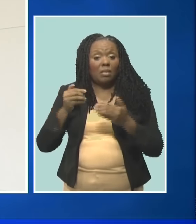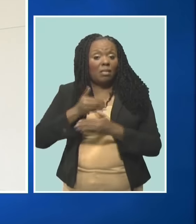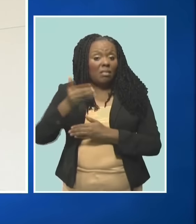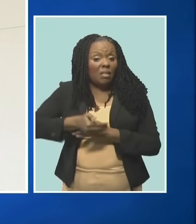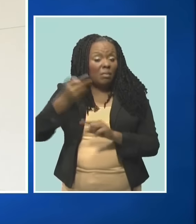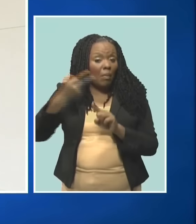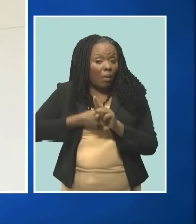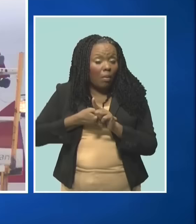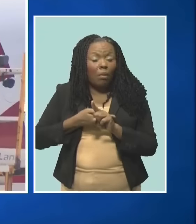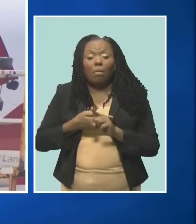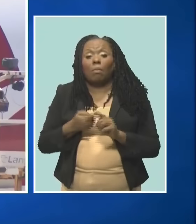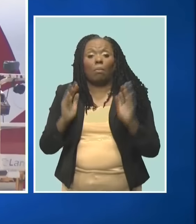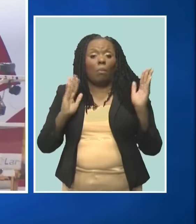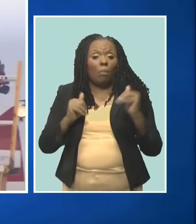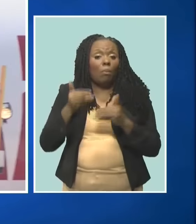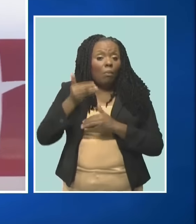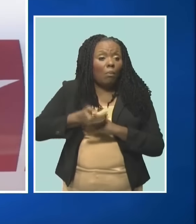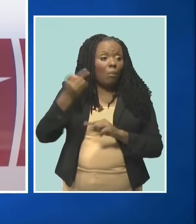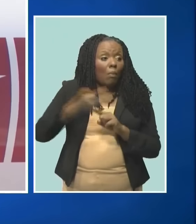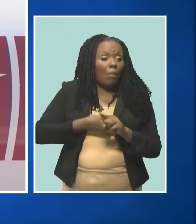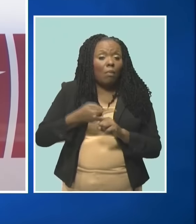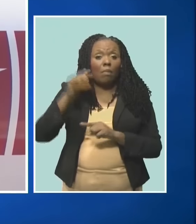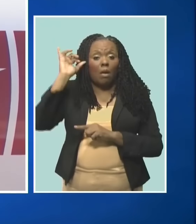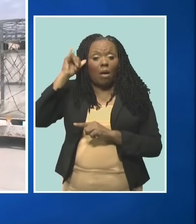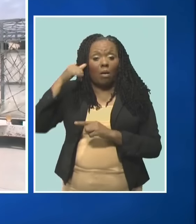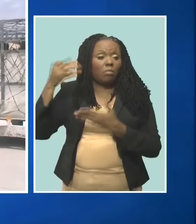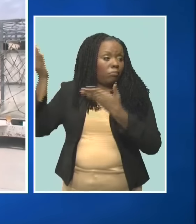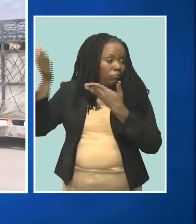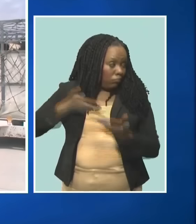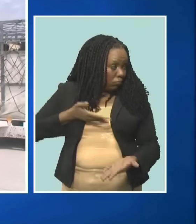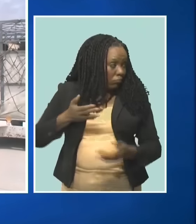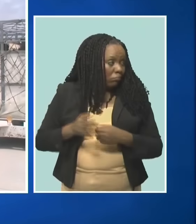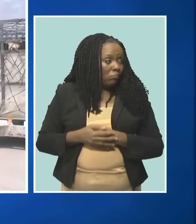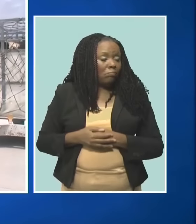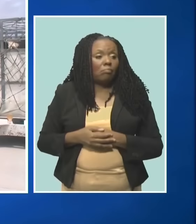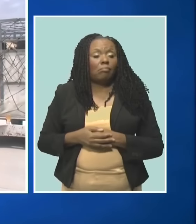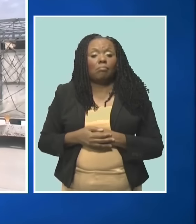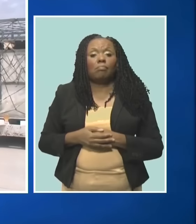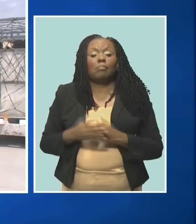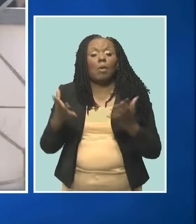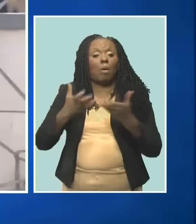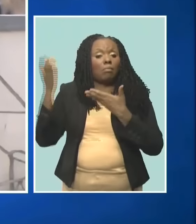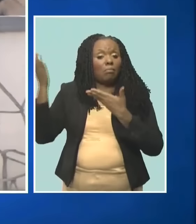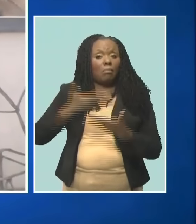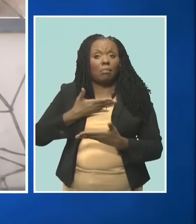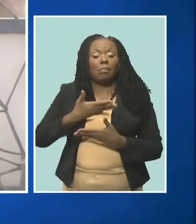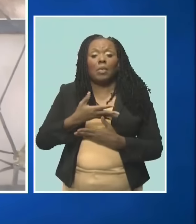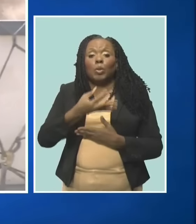next month actually, that we will have those cows in place because we're hoping to get them in as soon as possible.